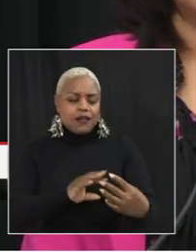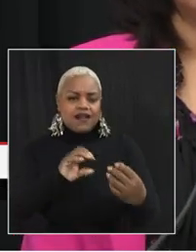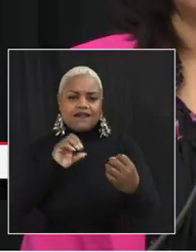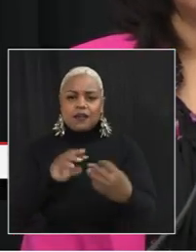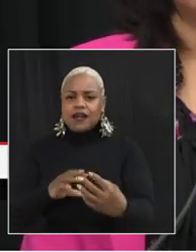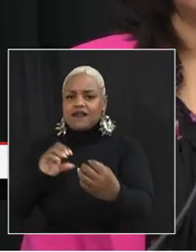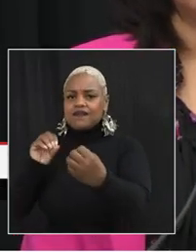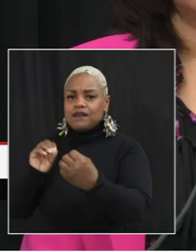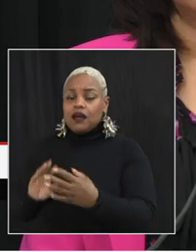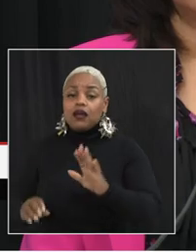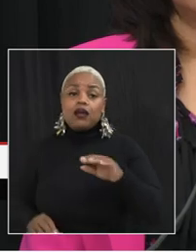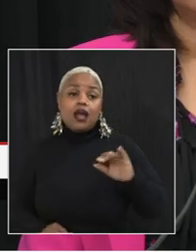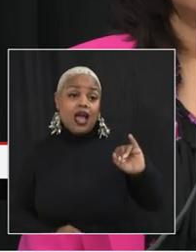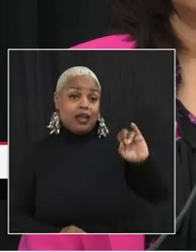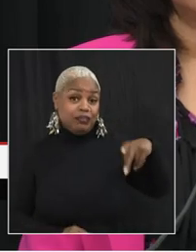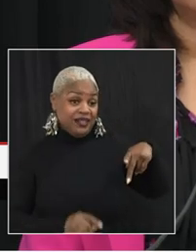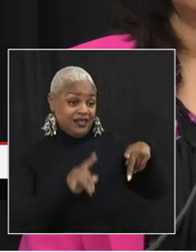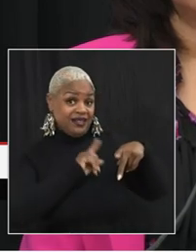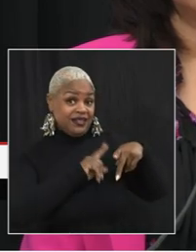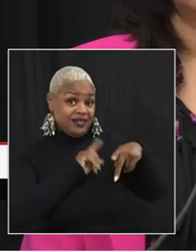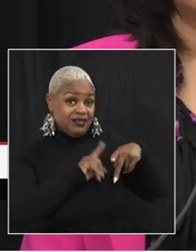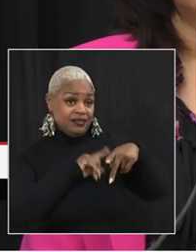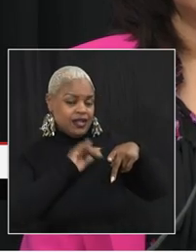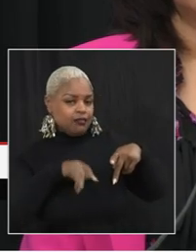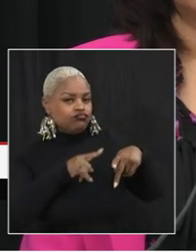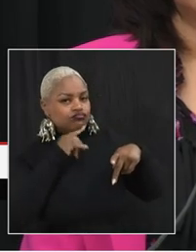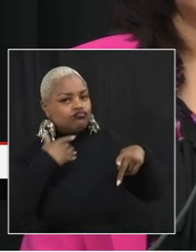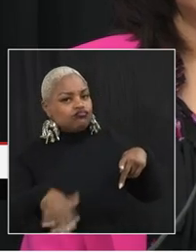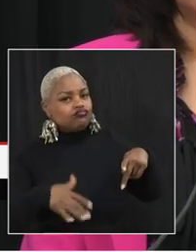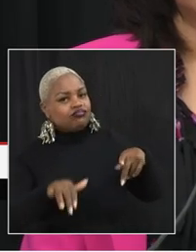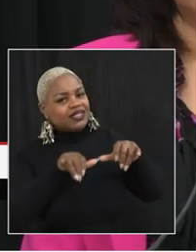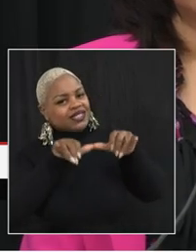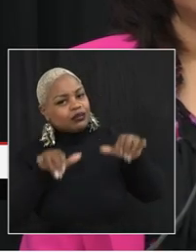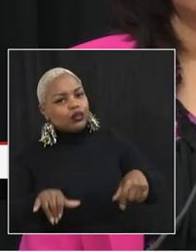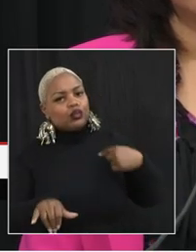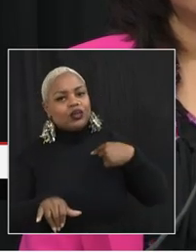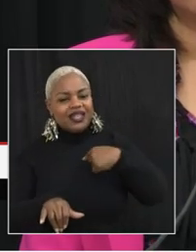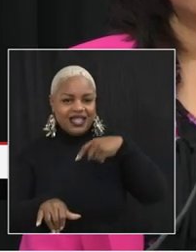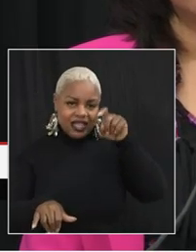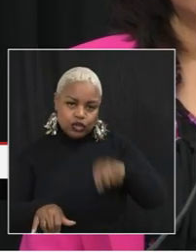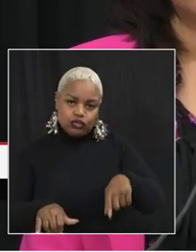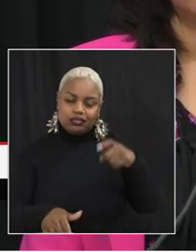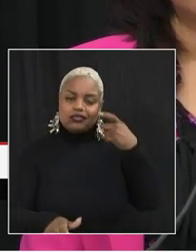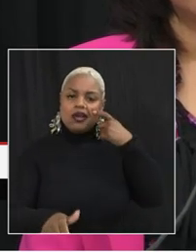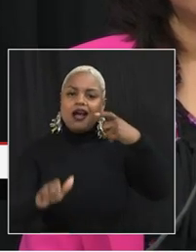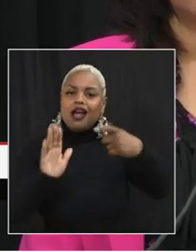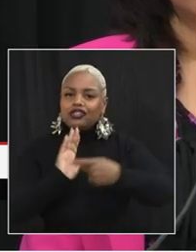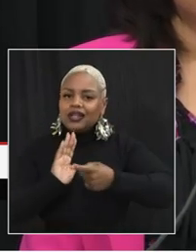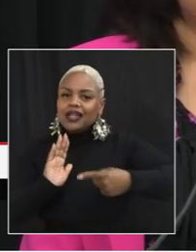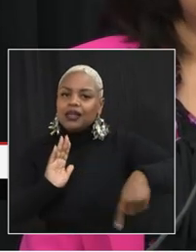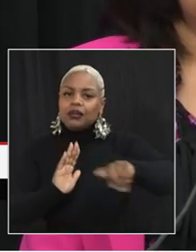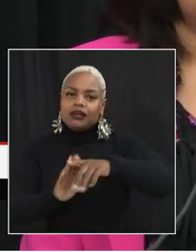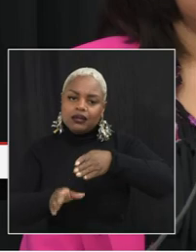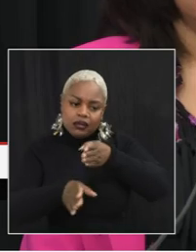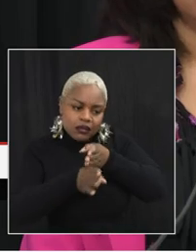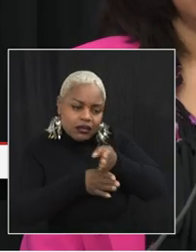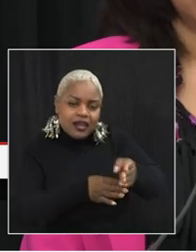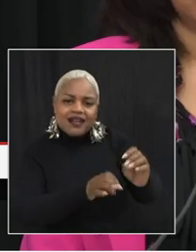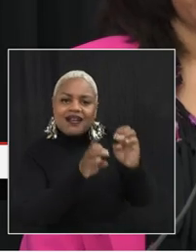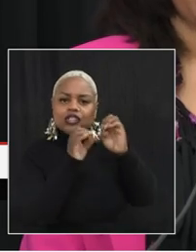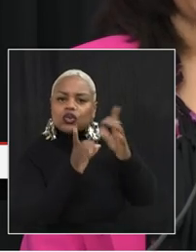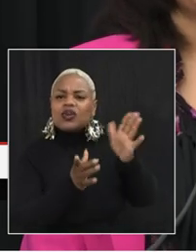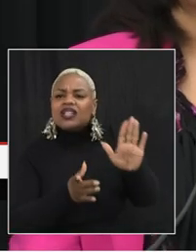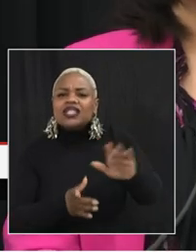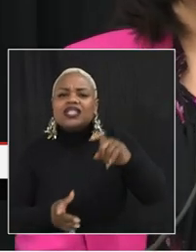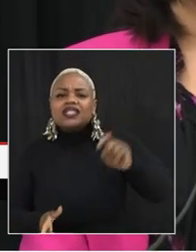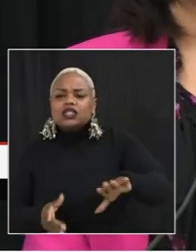one where, as a system, we've started to do a better job recognizing the need for special education in more kids.